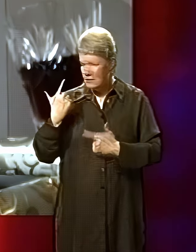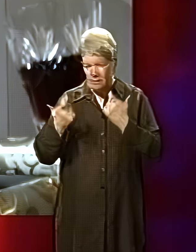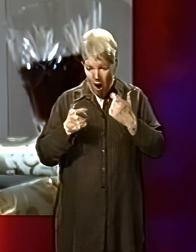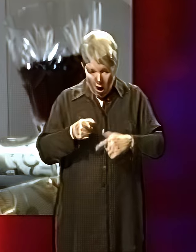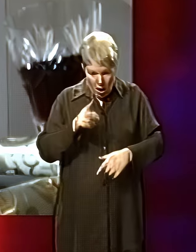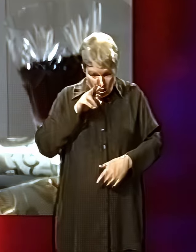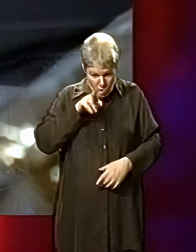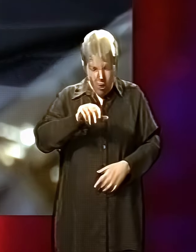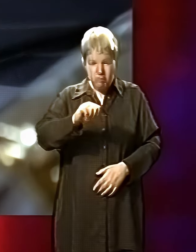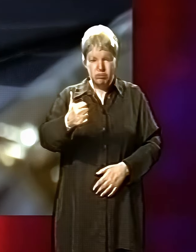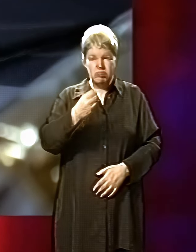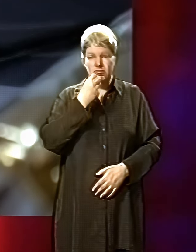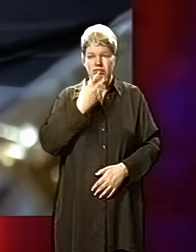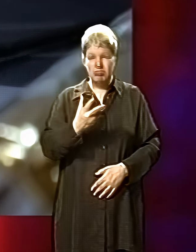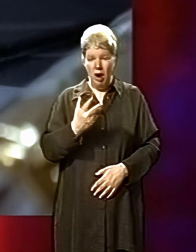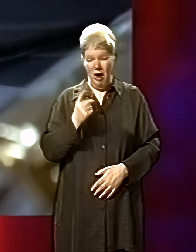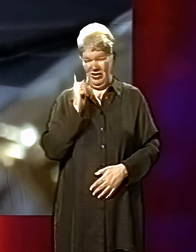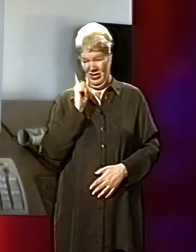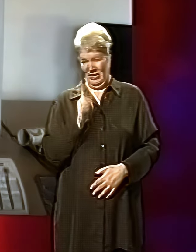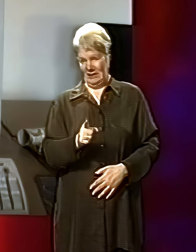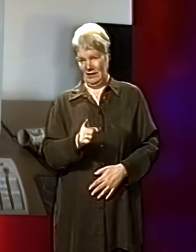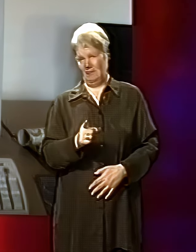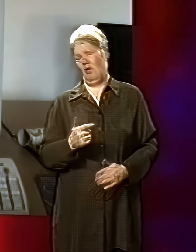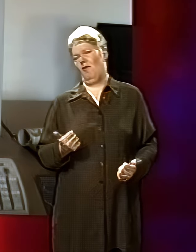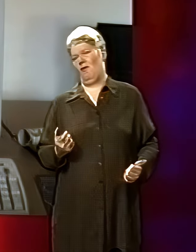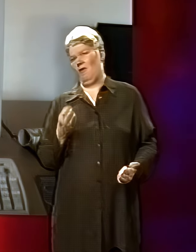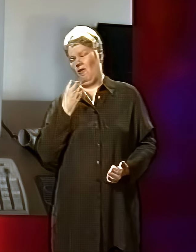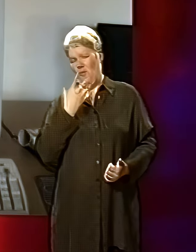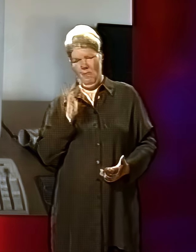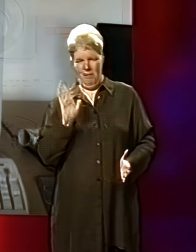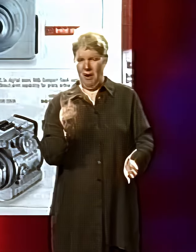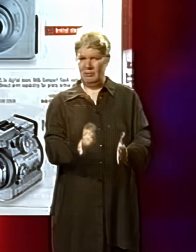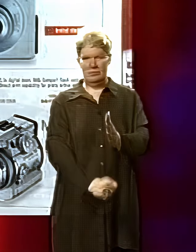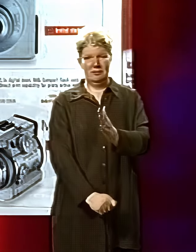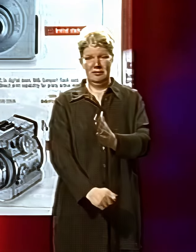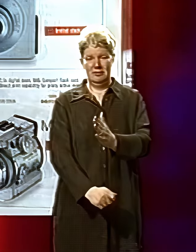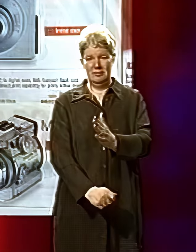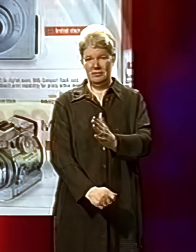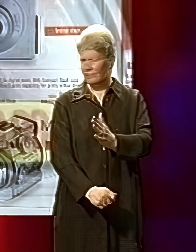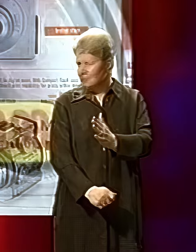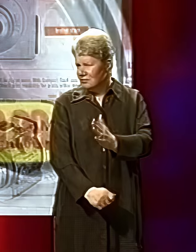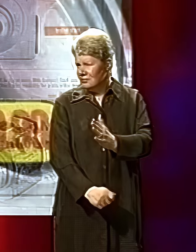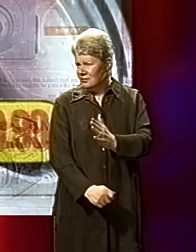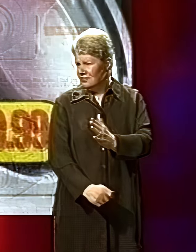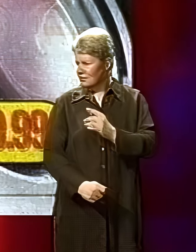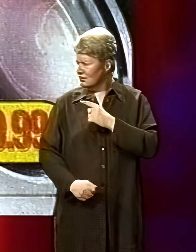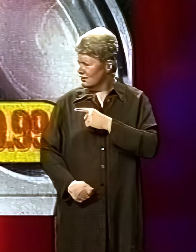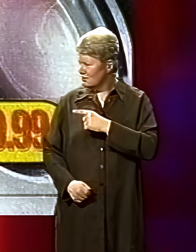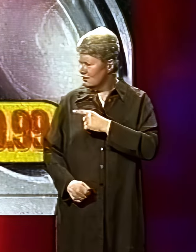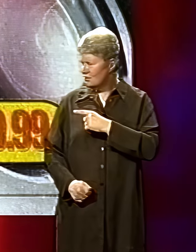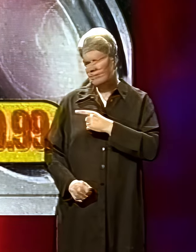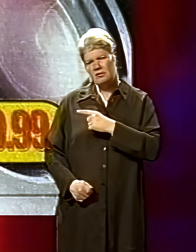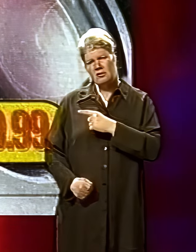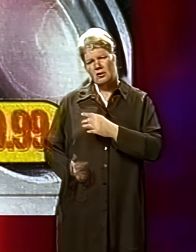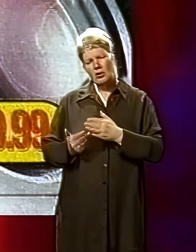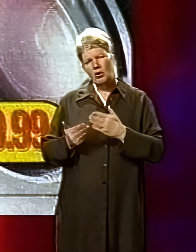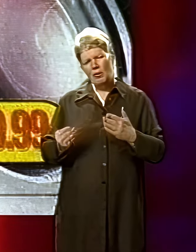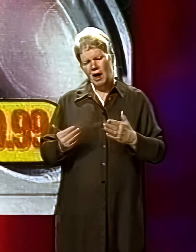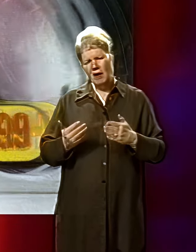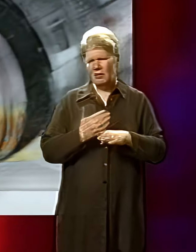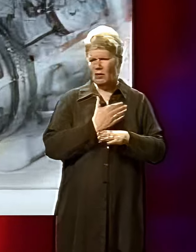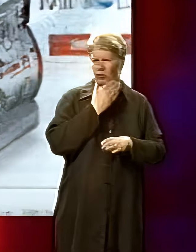really pleased when I saw it on the site, thought this has got to be an offer I can't miss. But it was £150 more than it had been